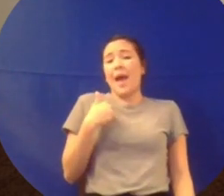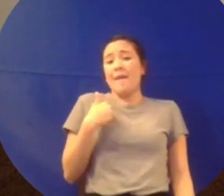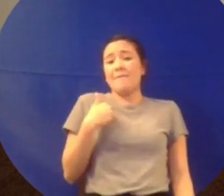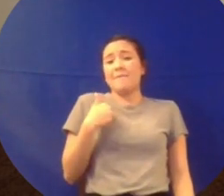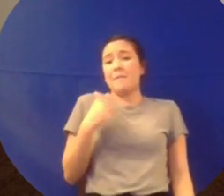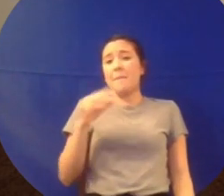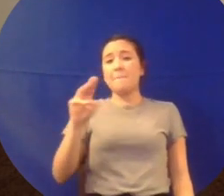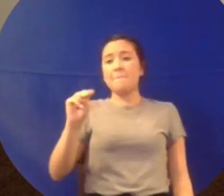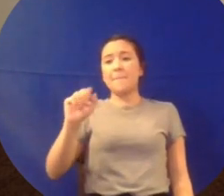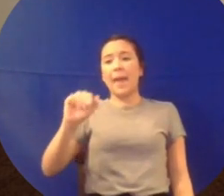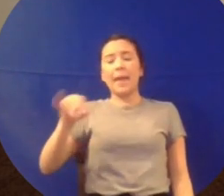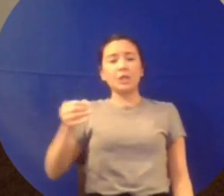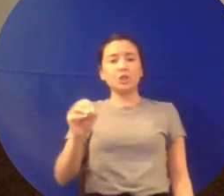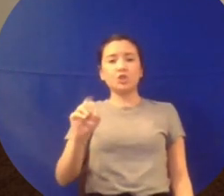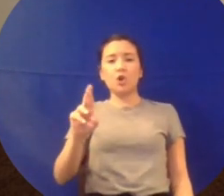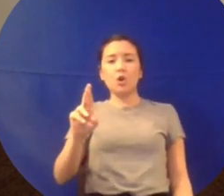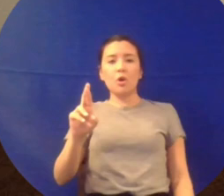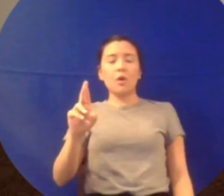moral failings.